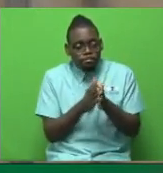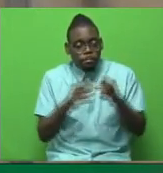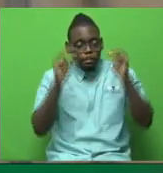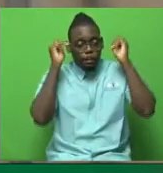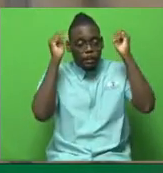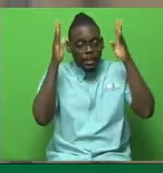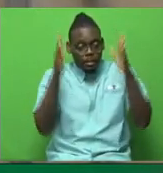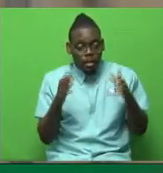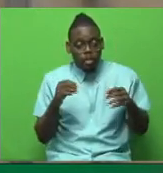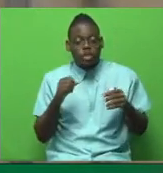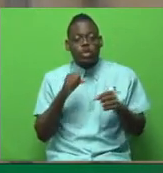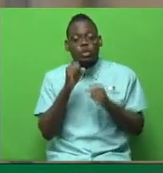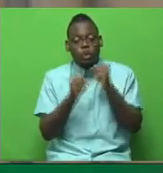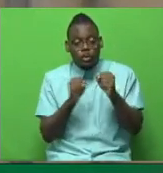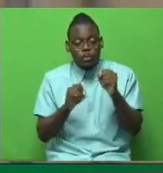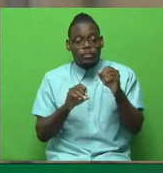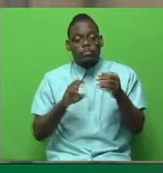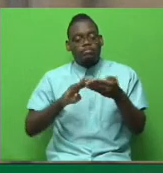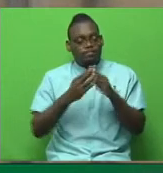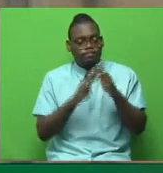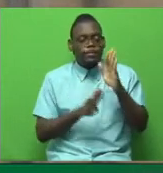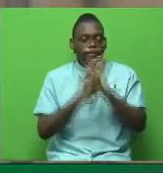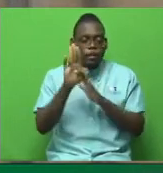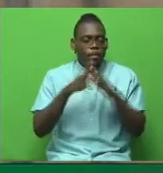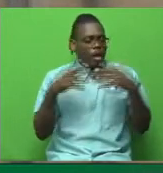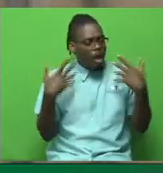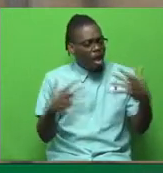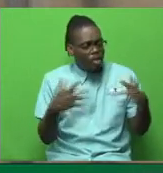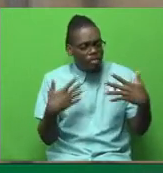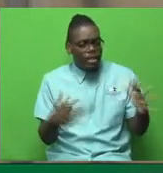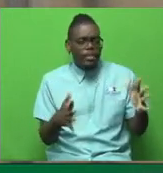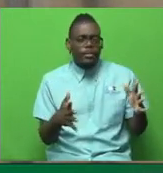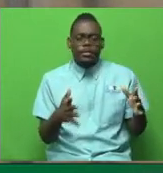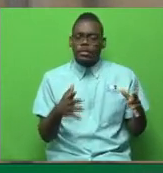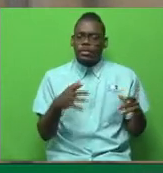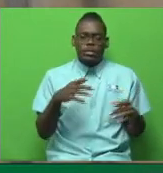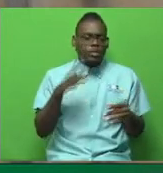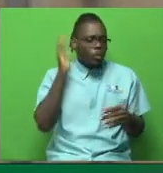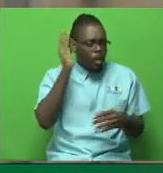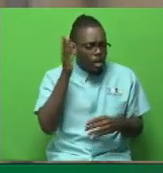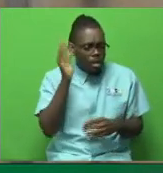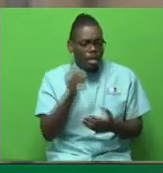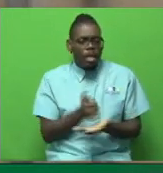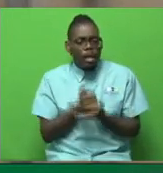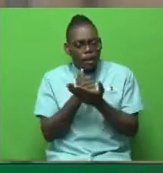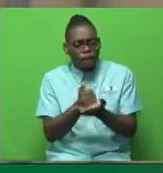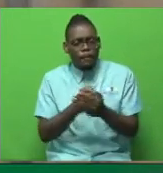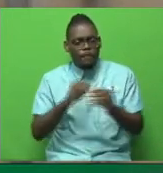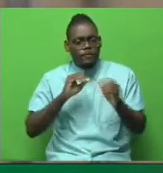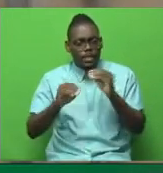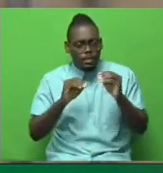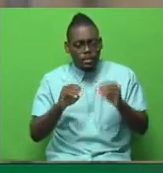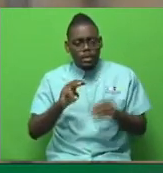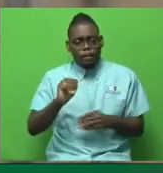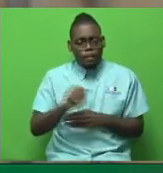Community Development she has already given the commitment for us to deal with the refurbishment of Demarcus Bay Community Center